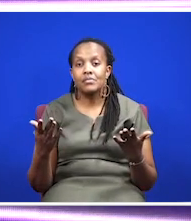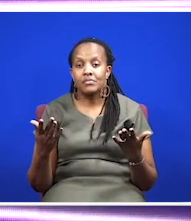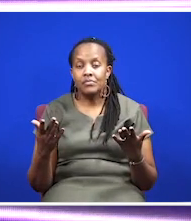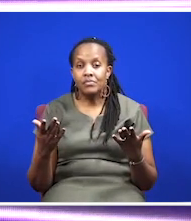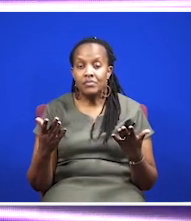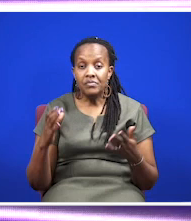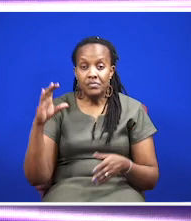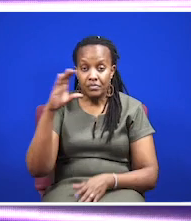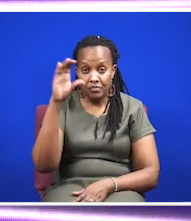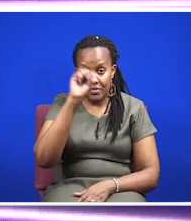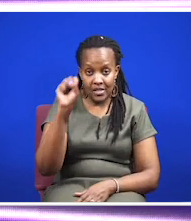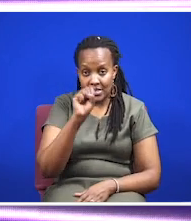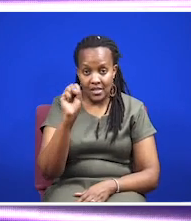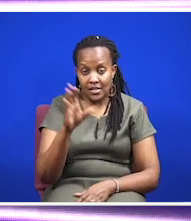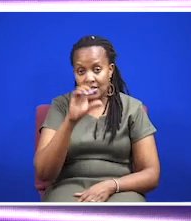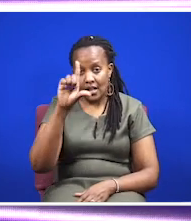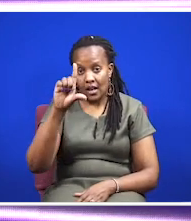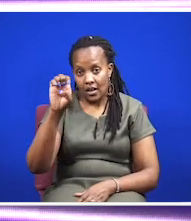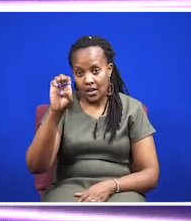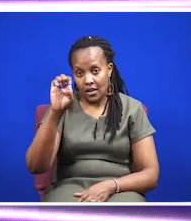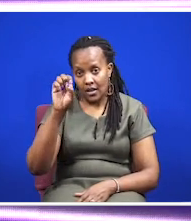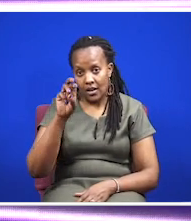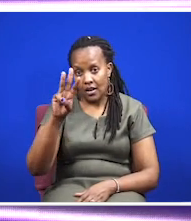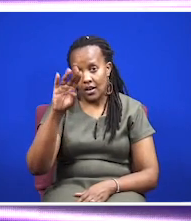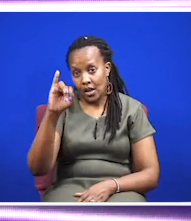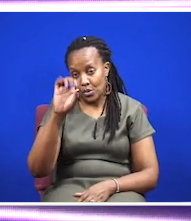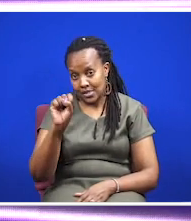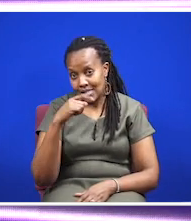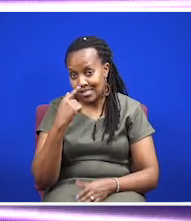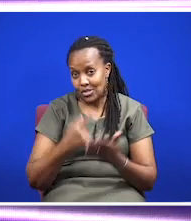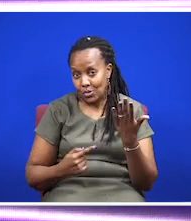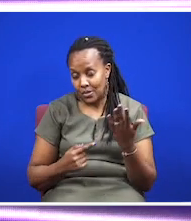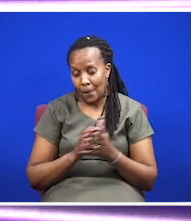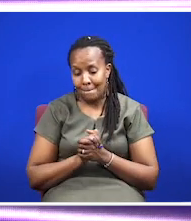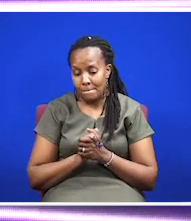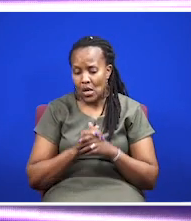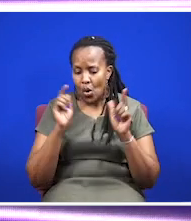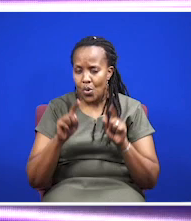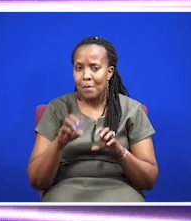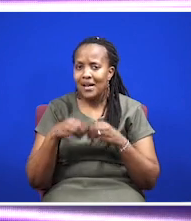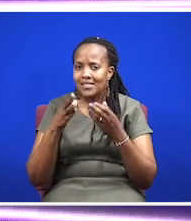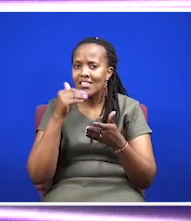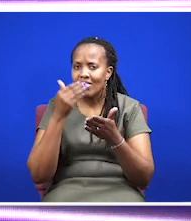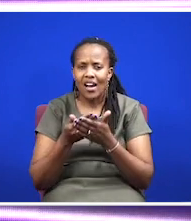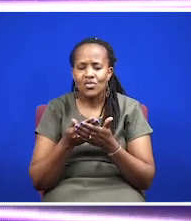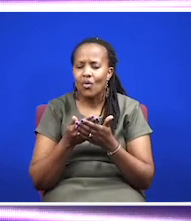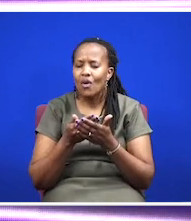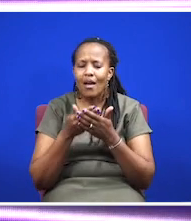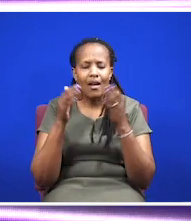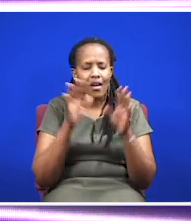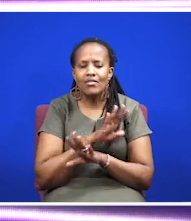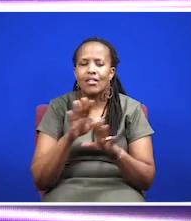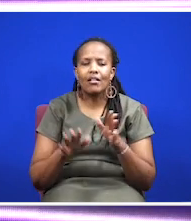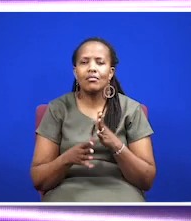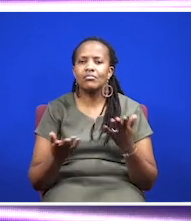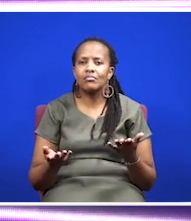Lewis speaks to this when he says, we ought to give thanks for all fortune. If it is good, because it